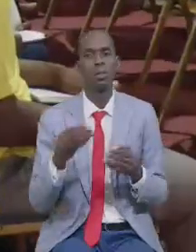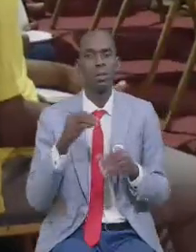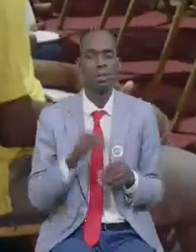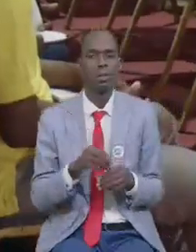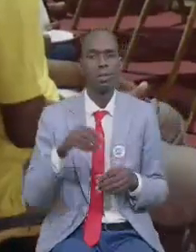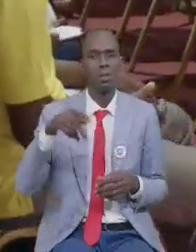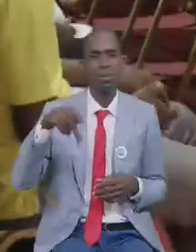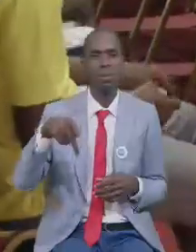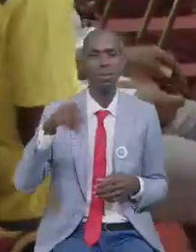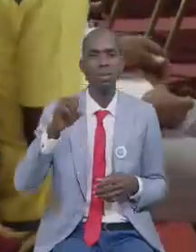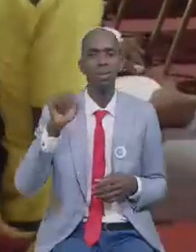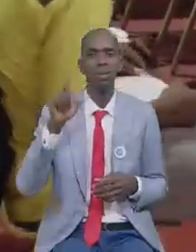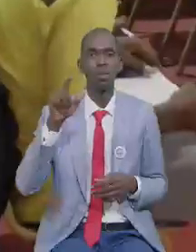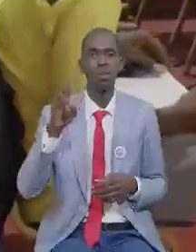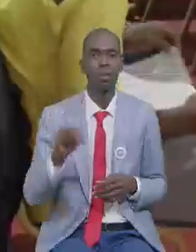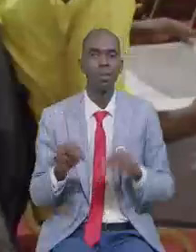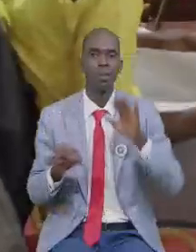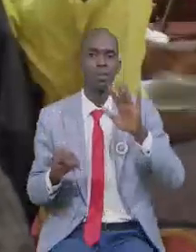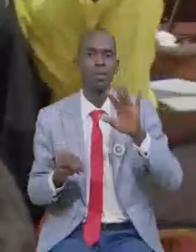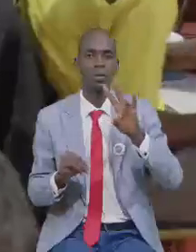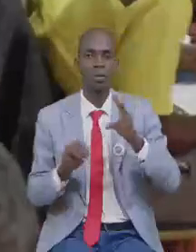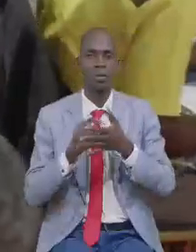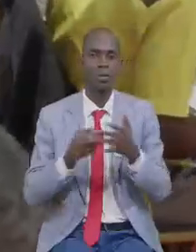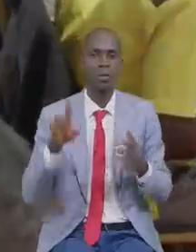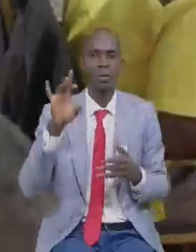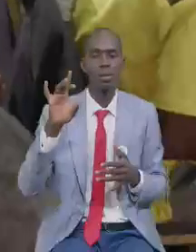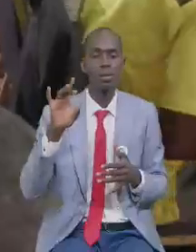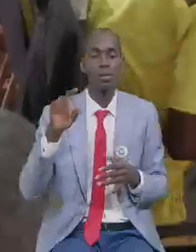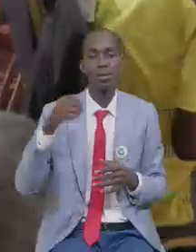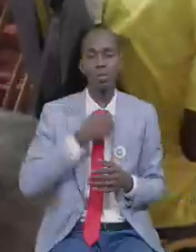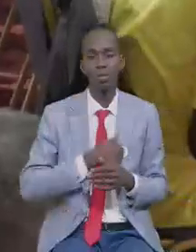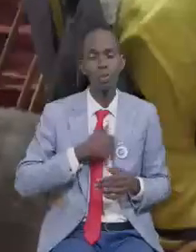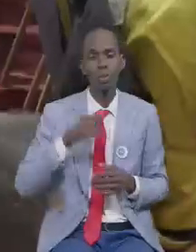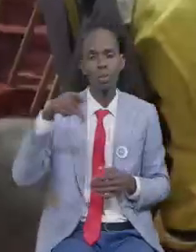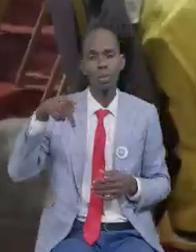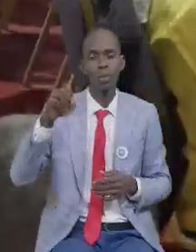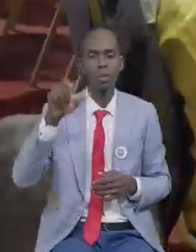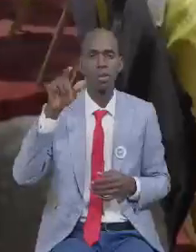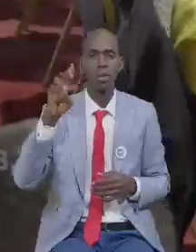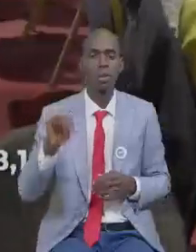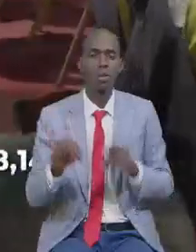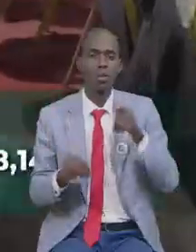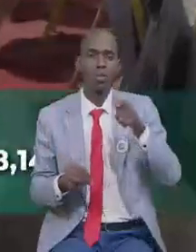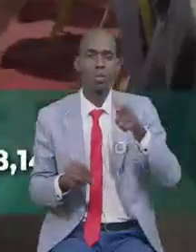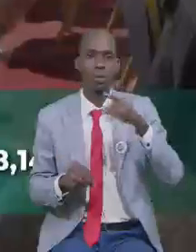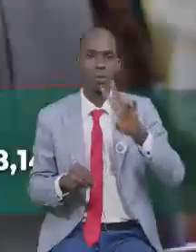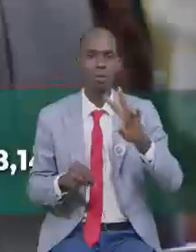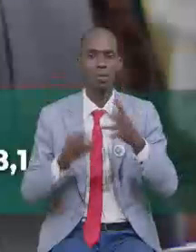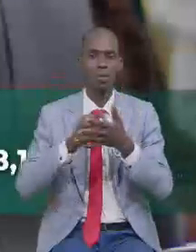27, I'm reading from verse 8. In Psalm 27, reading from verse